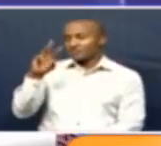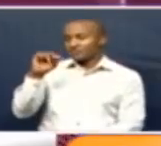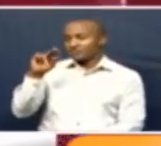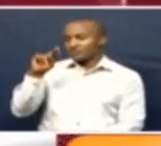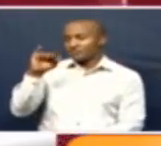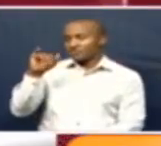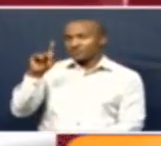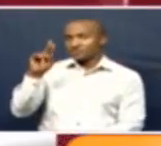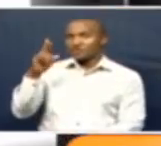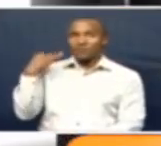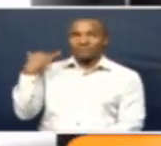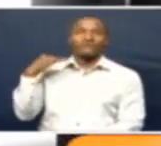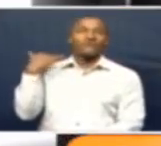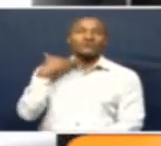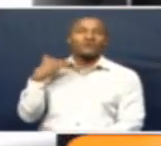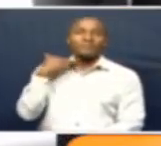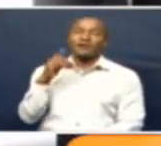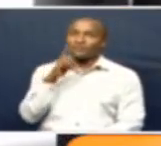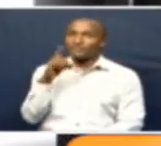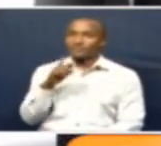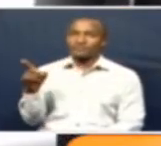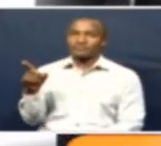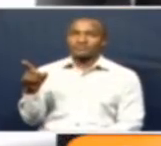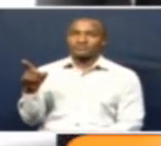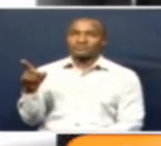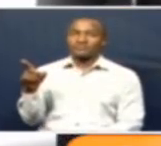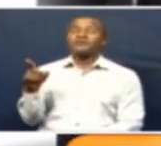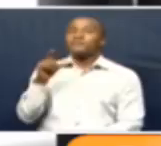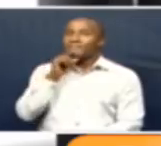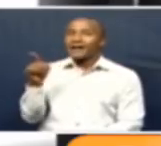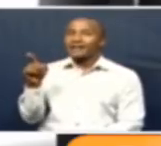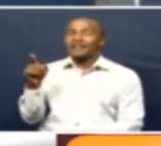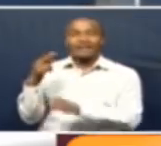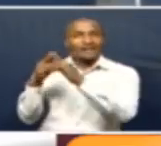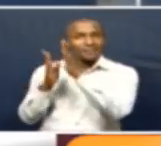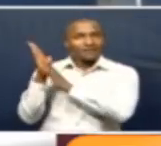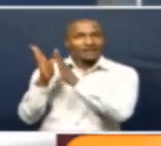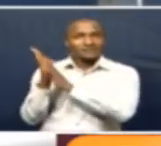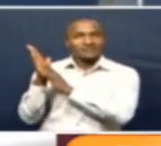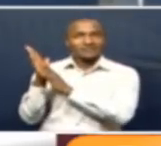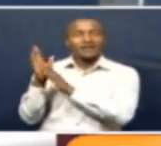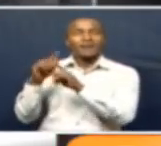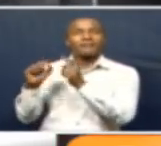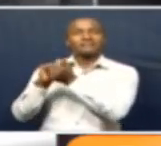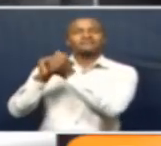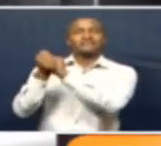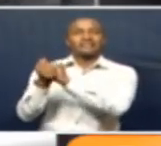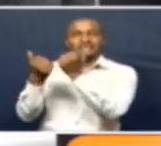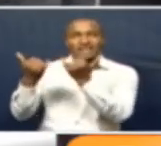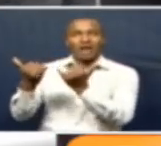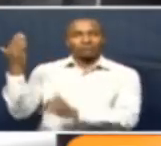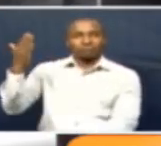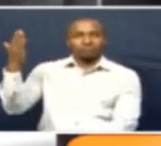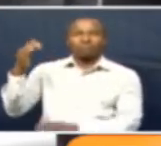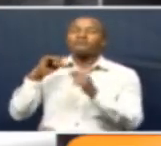slain robber Matheri, Bernard Matheri, who was also known as Rasta. That's his image right there on your screens.